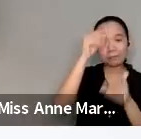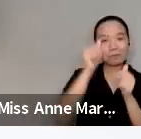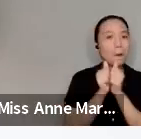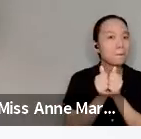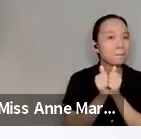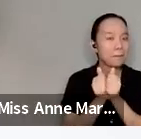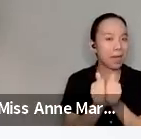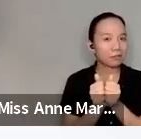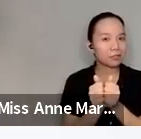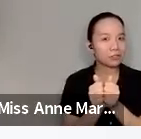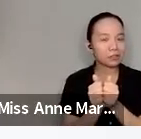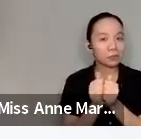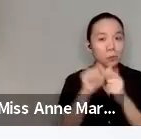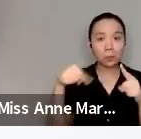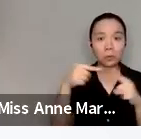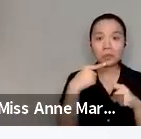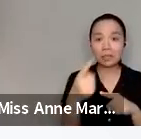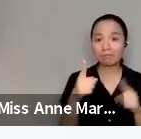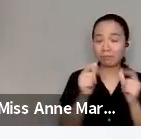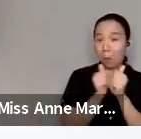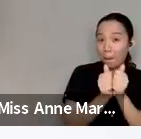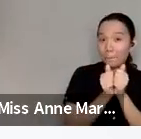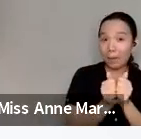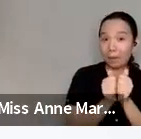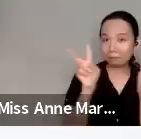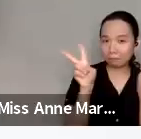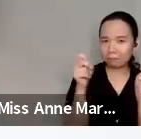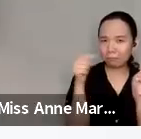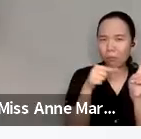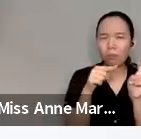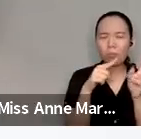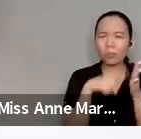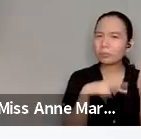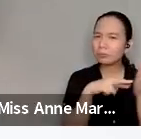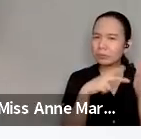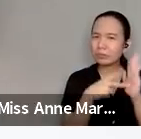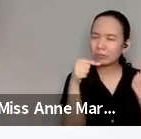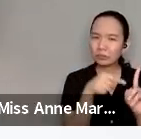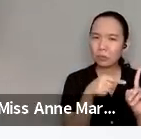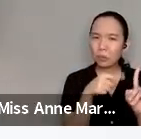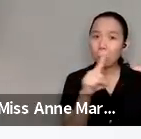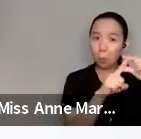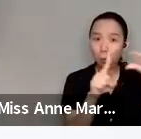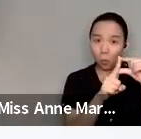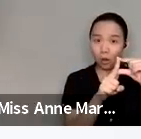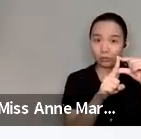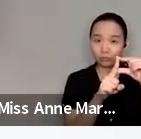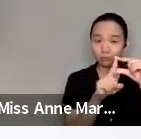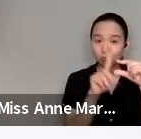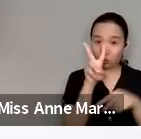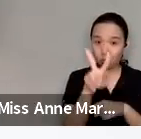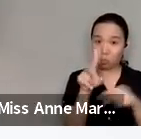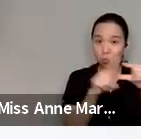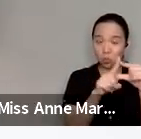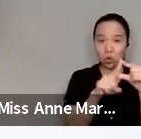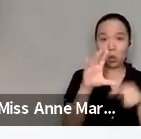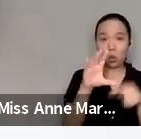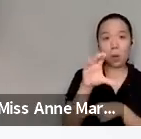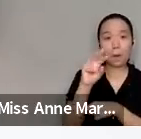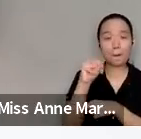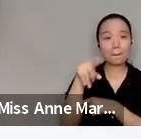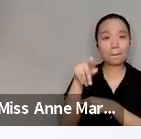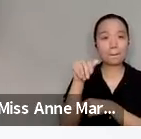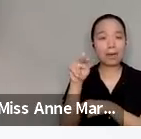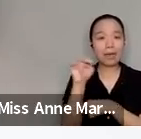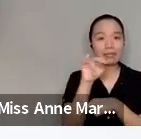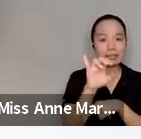companions. And when we say companions, it is a word that comes from two words, companis. To